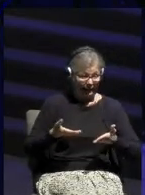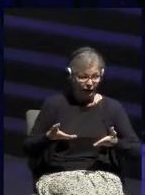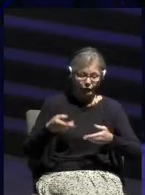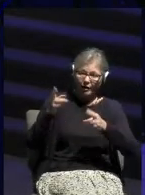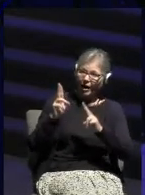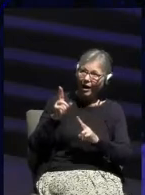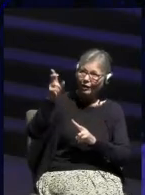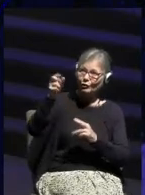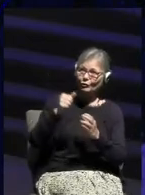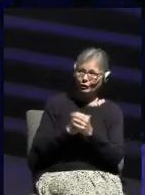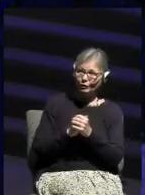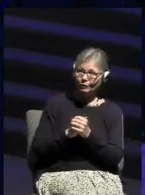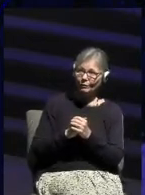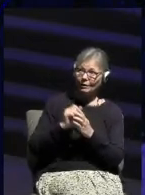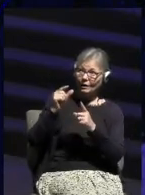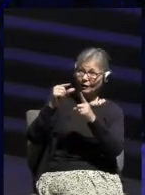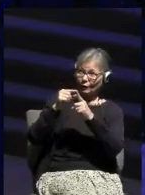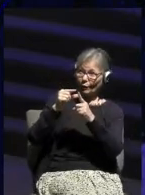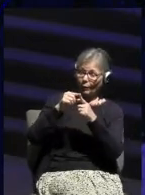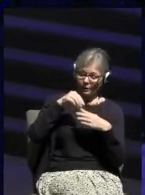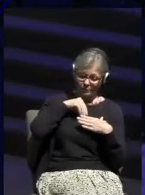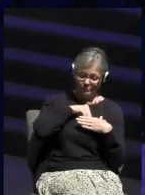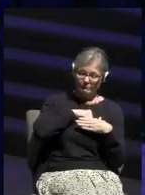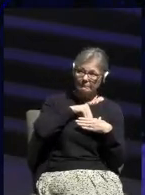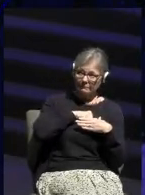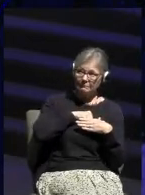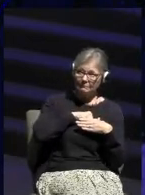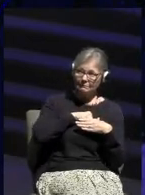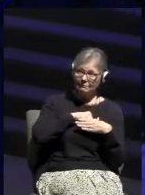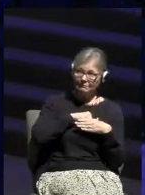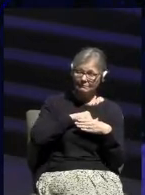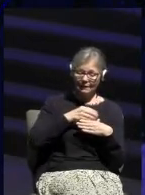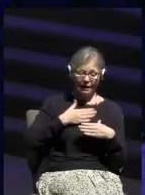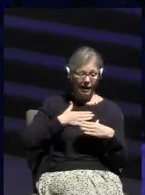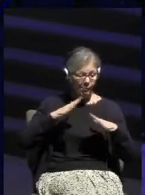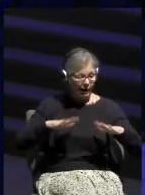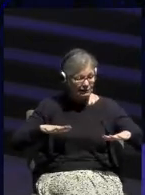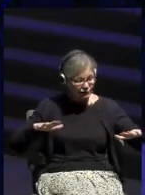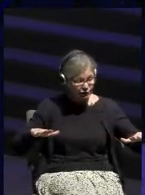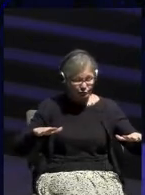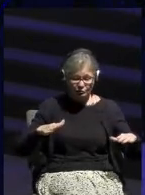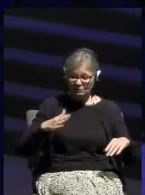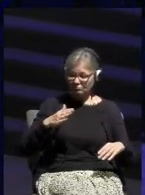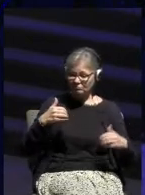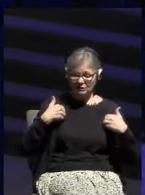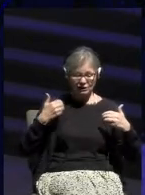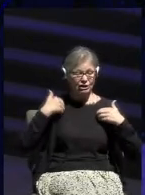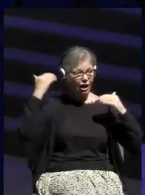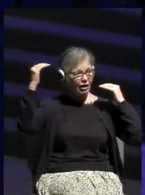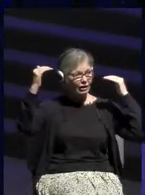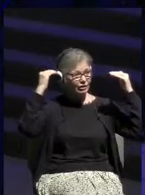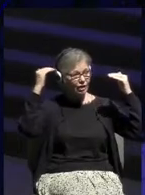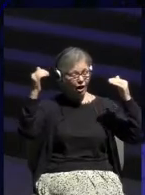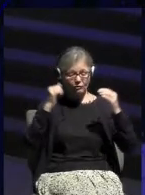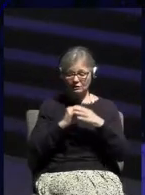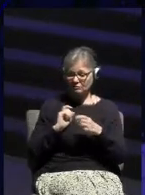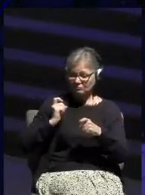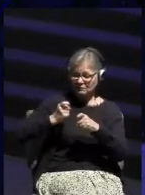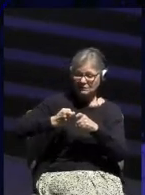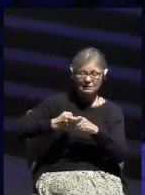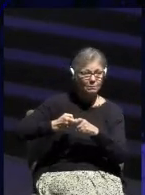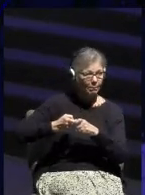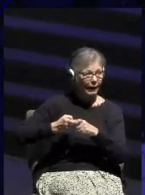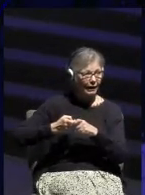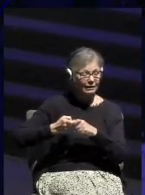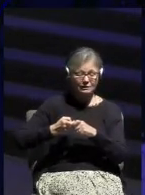word would be inserted in not only us, but our children, our young people, our young adults, our Spanish-speaking congregants.